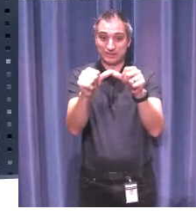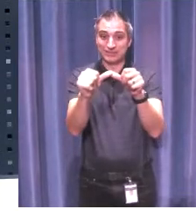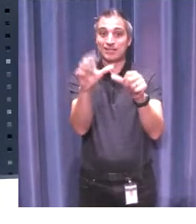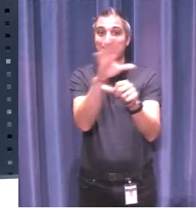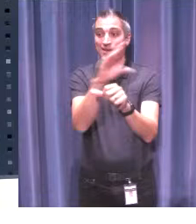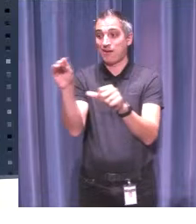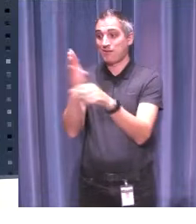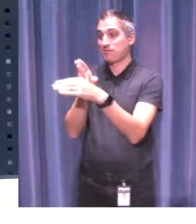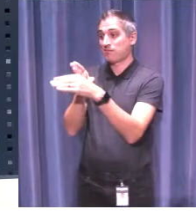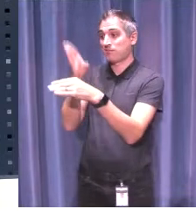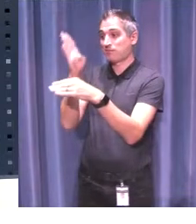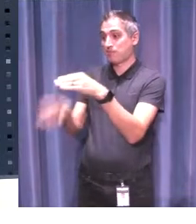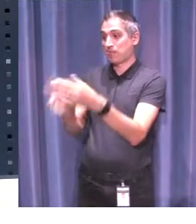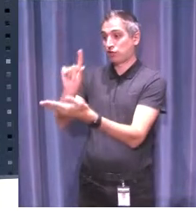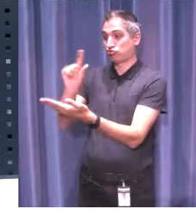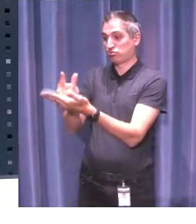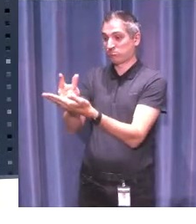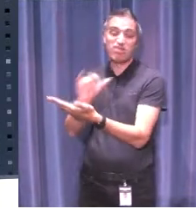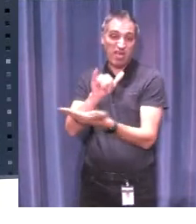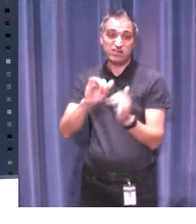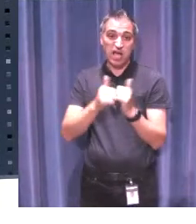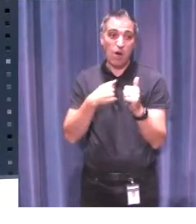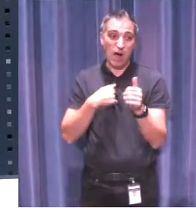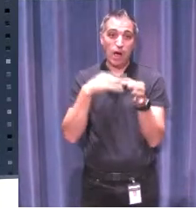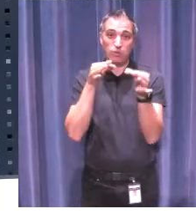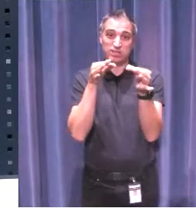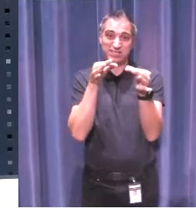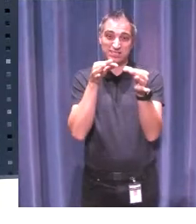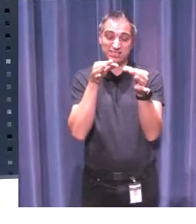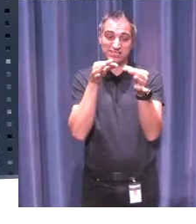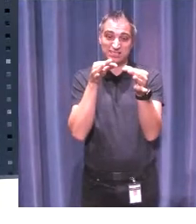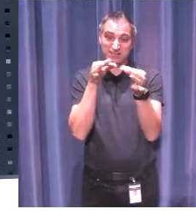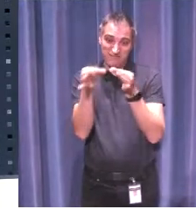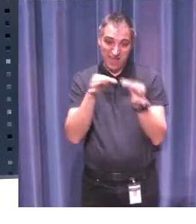And that's how I would define student success.